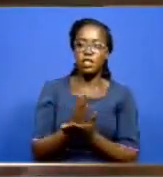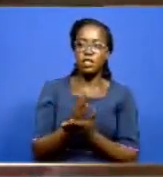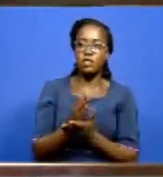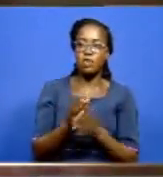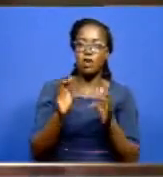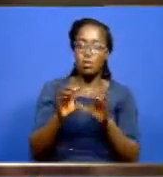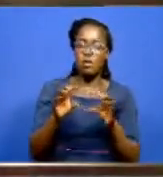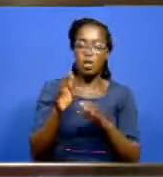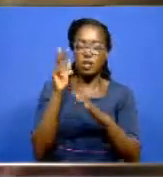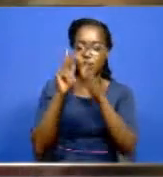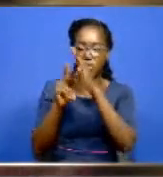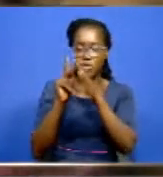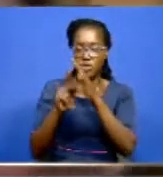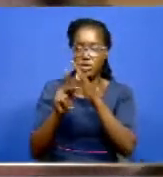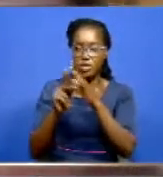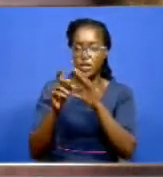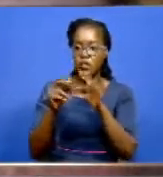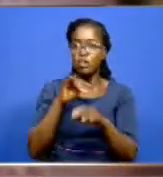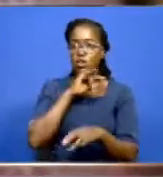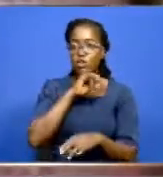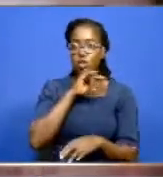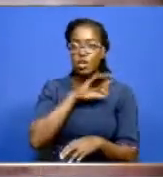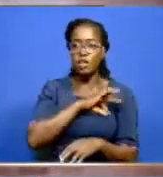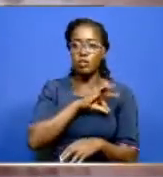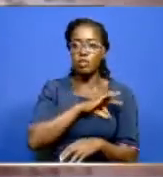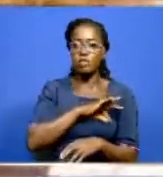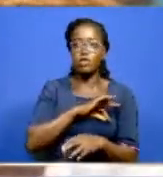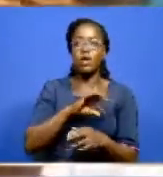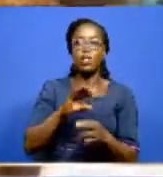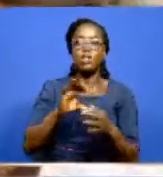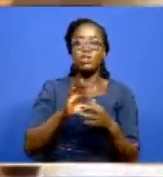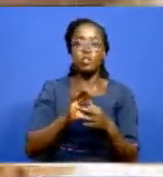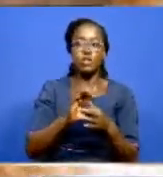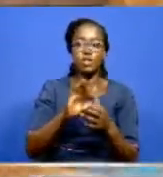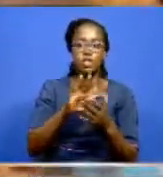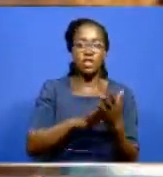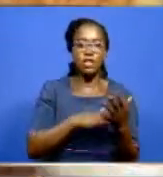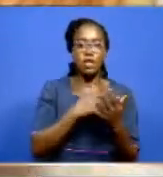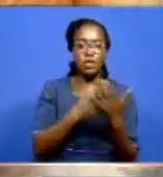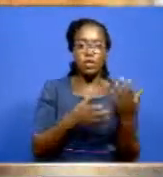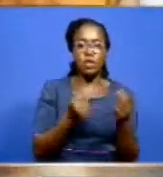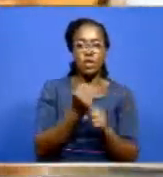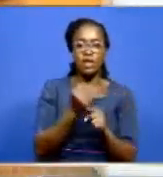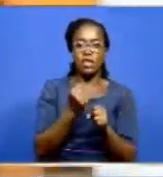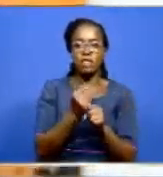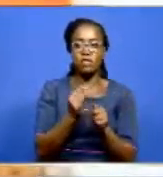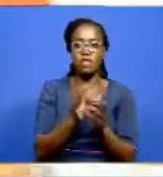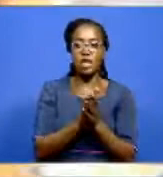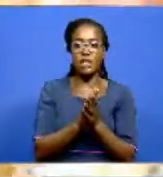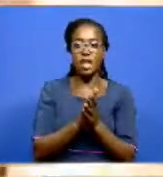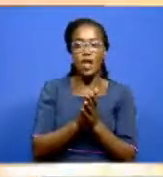marketing professionals in Uganda benefit from joint networking activities and shared academic